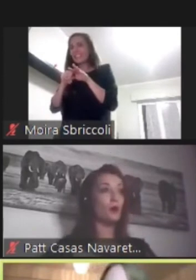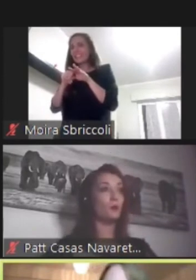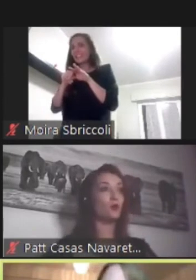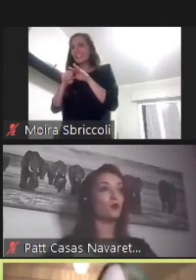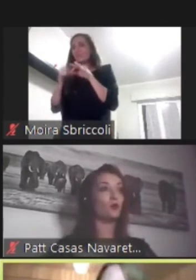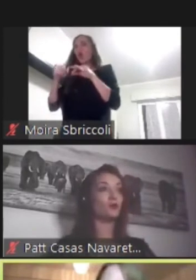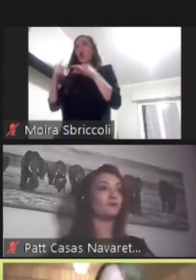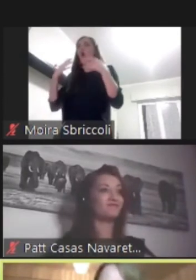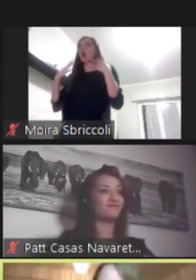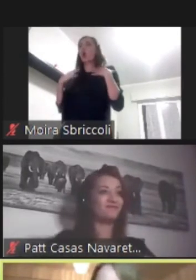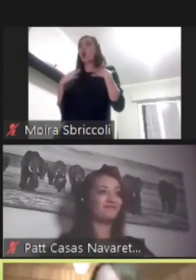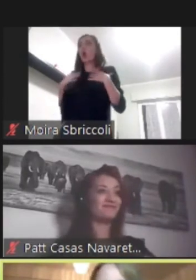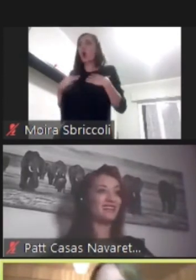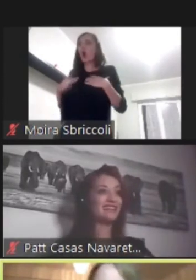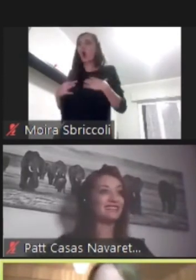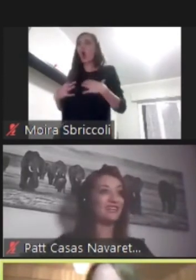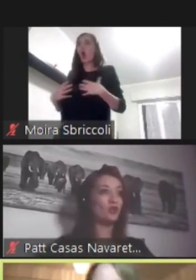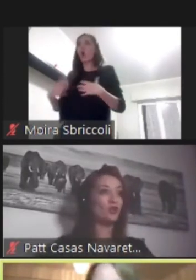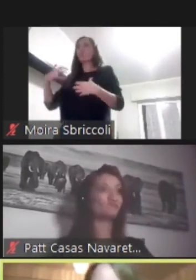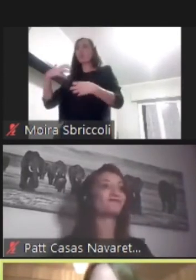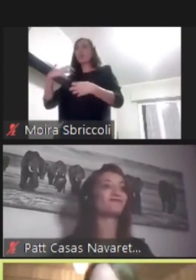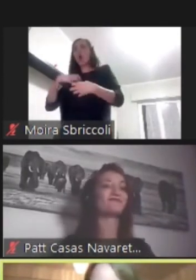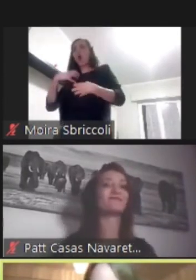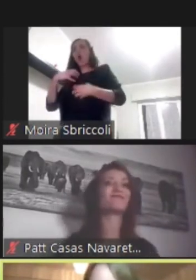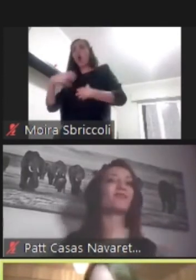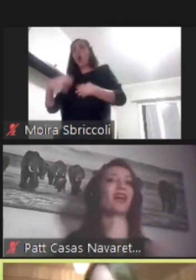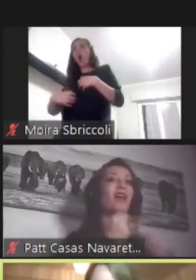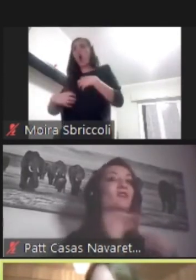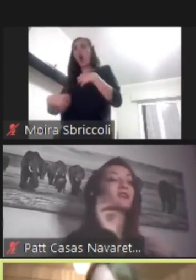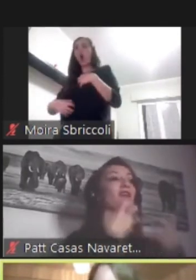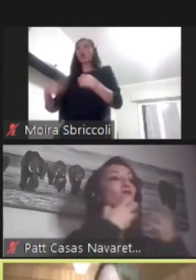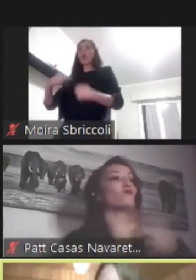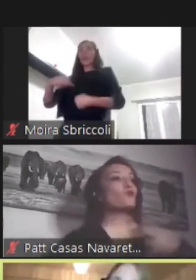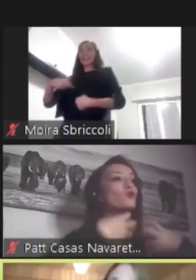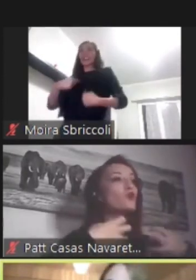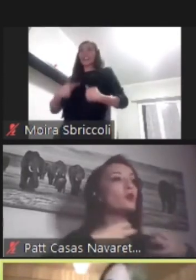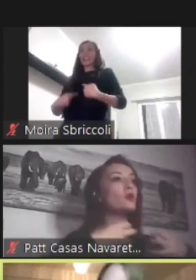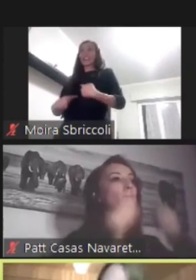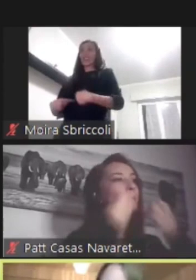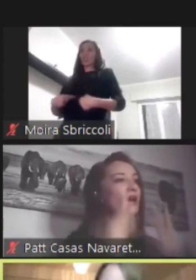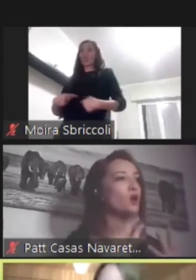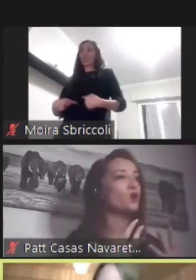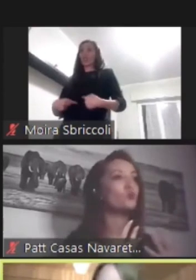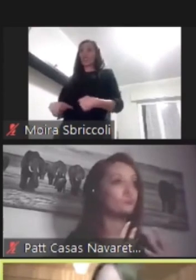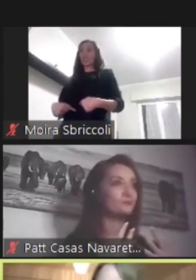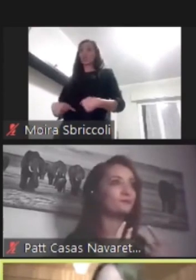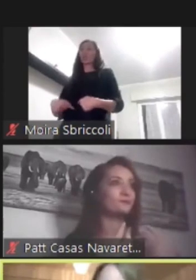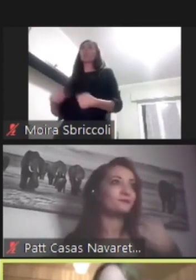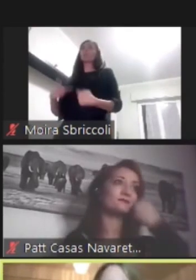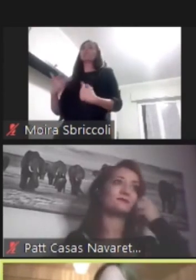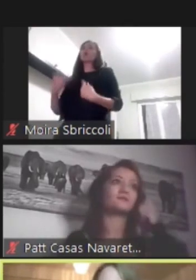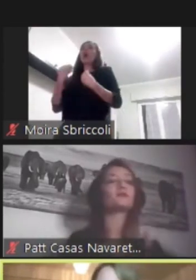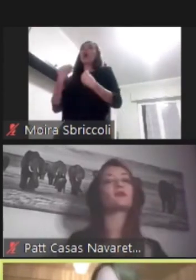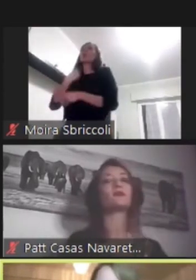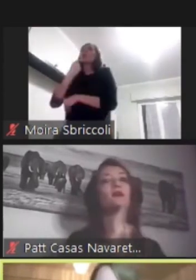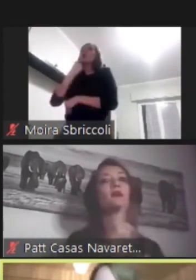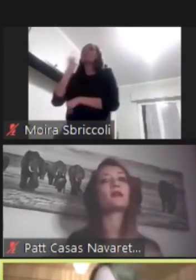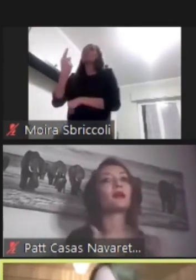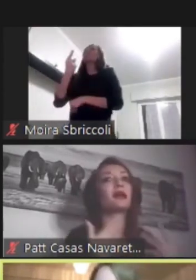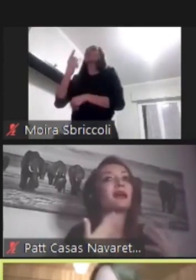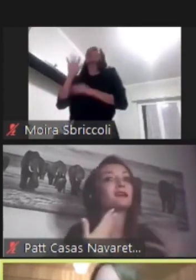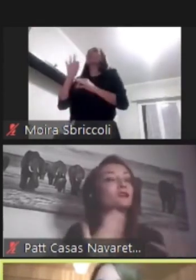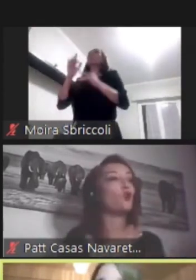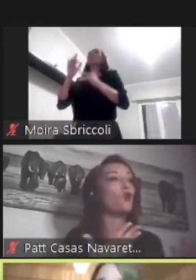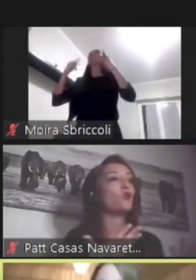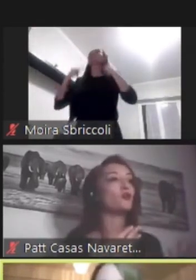know, elite, when I say living an elite life, hopefully you're starting to get this